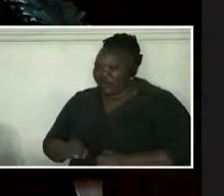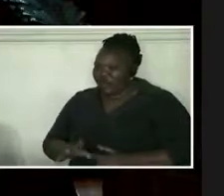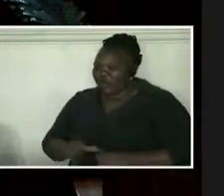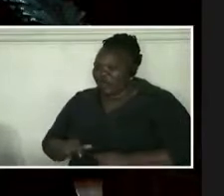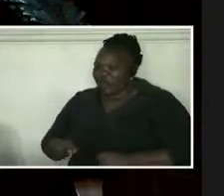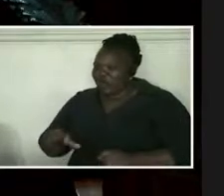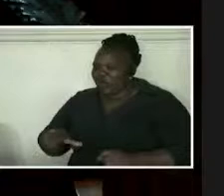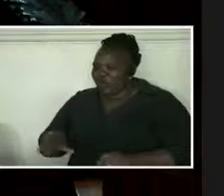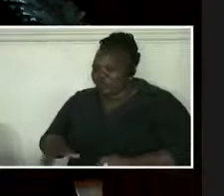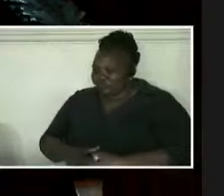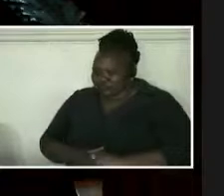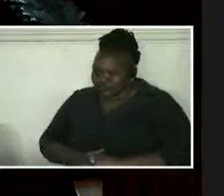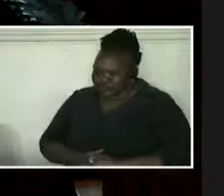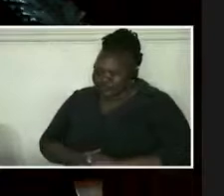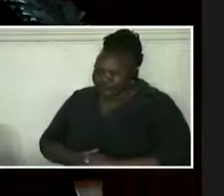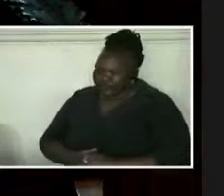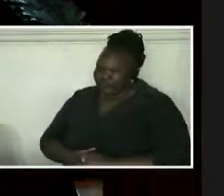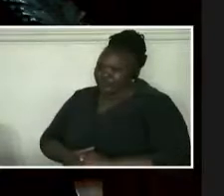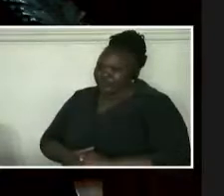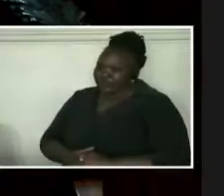the confidential pandemic